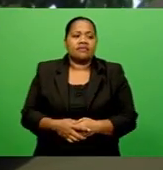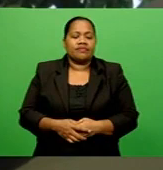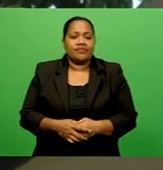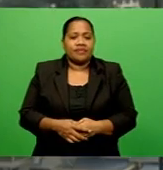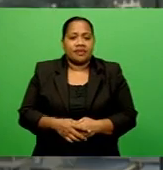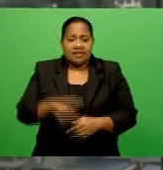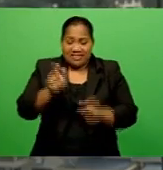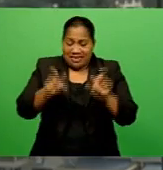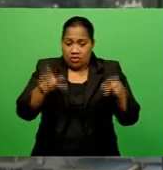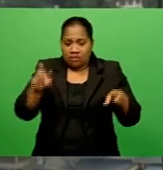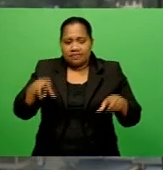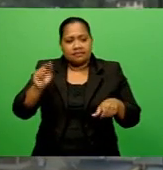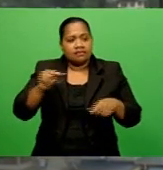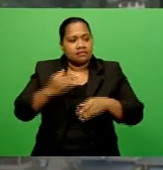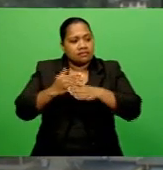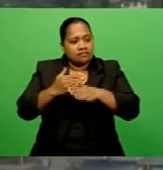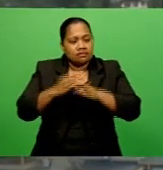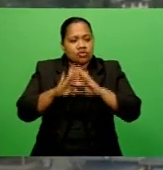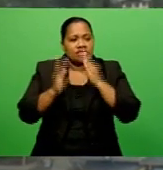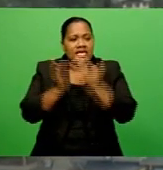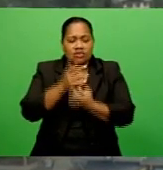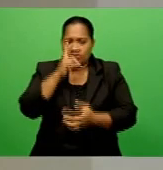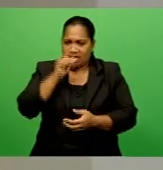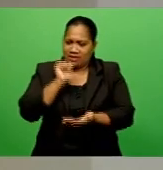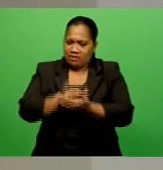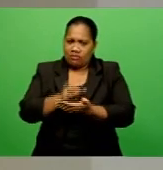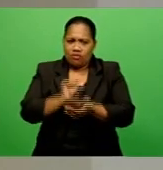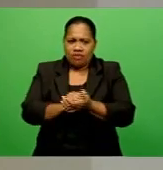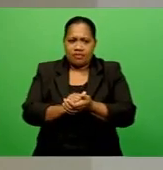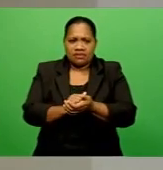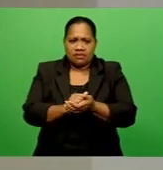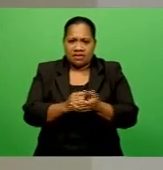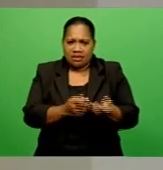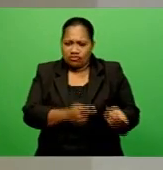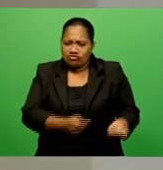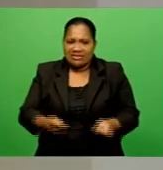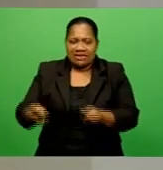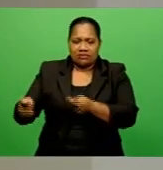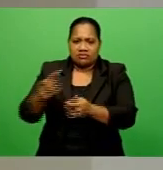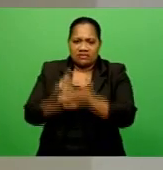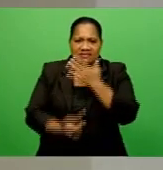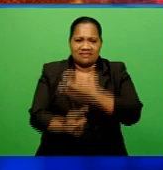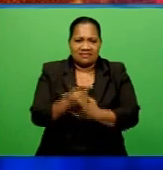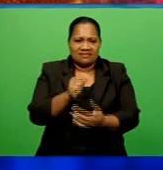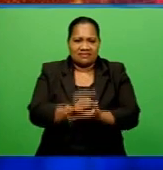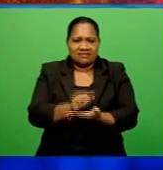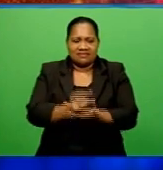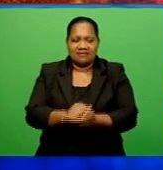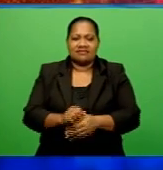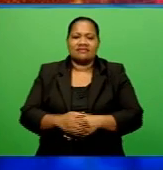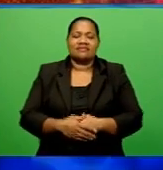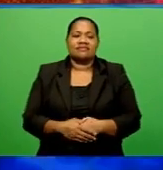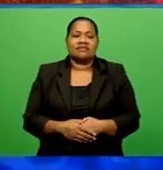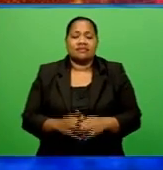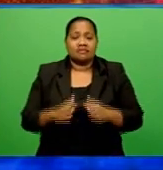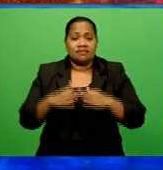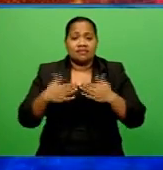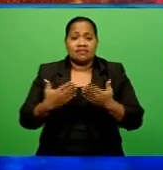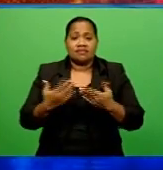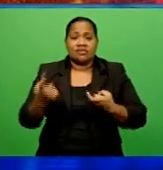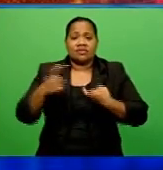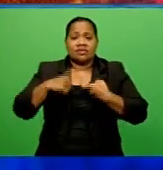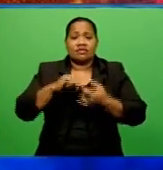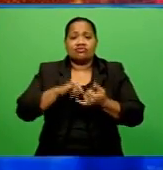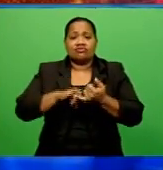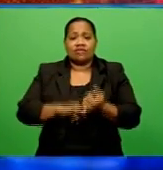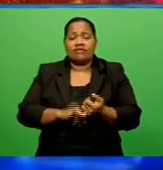work together to facilitate the transactions in the sector. Kritika Kumar, FBC News. We now join Sharon from